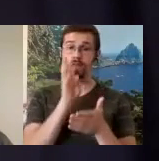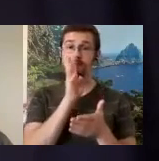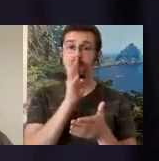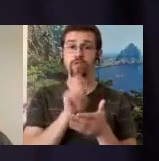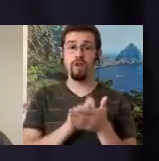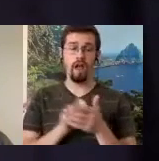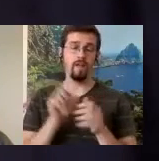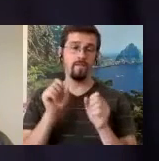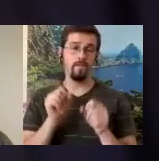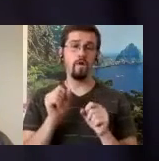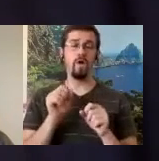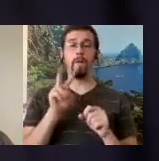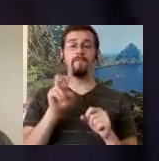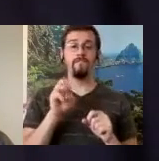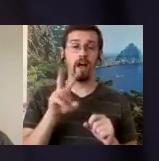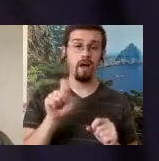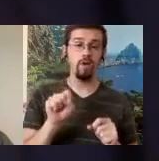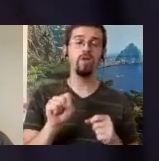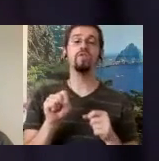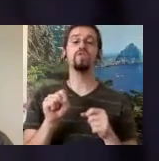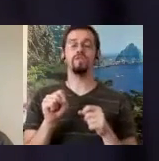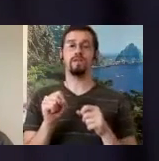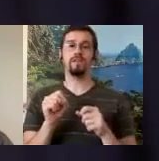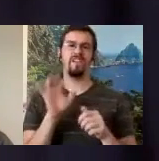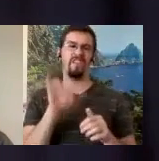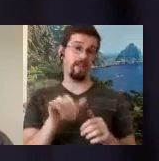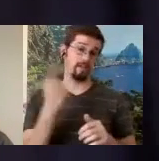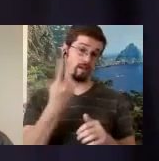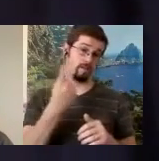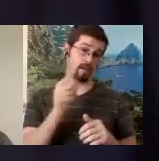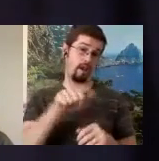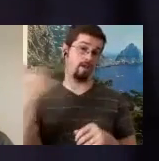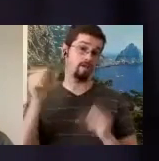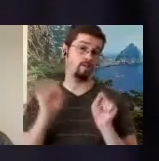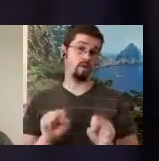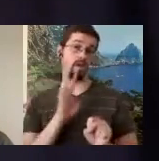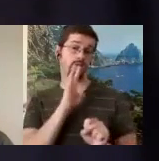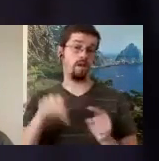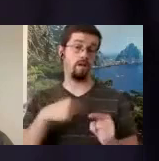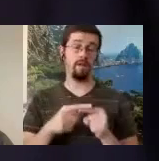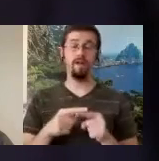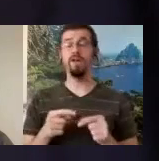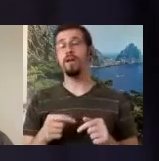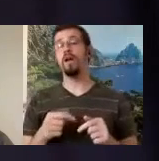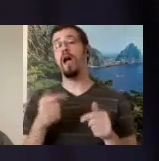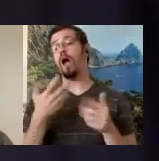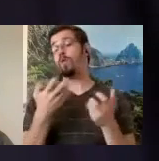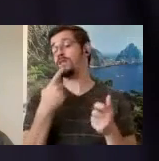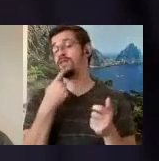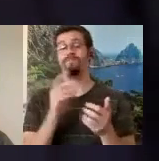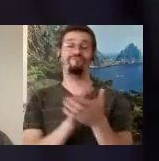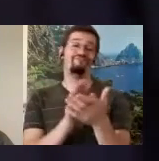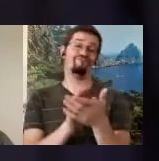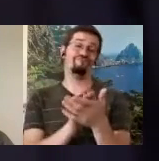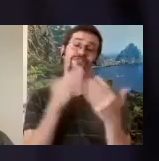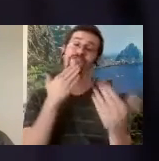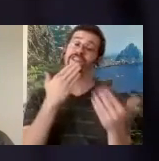sounds. That's amazing. So that's something else we can talk about. And I want to say bravo. Thank you so much for coming. No,